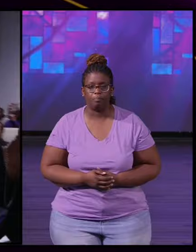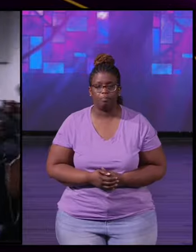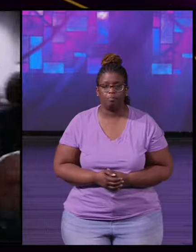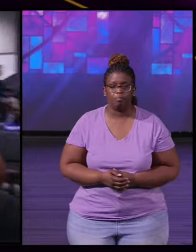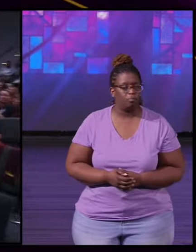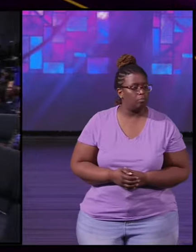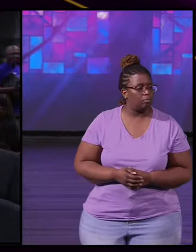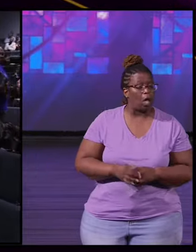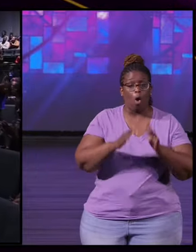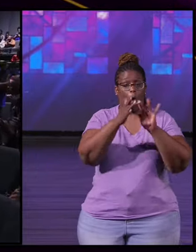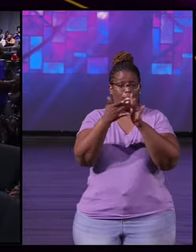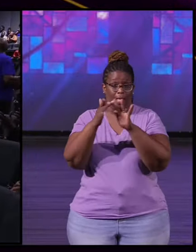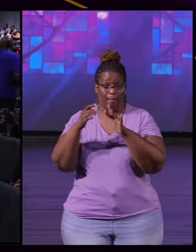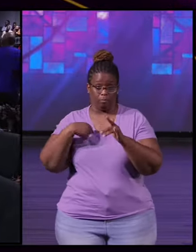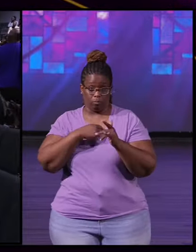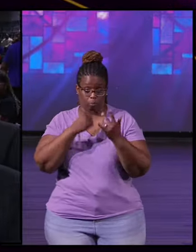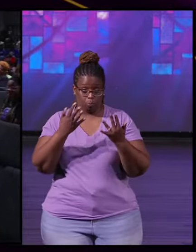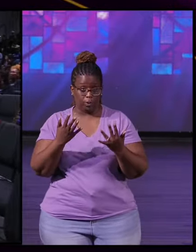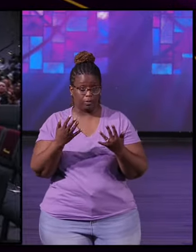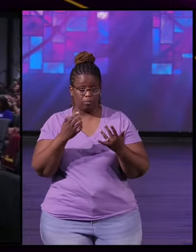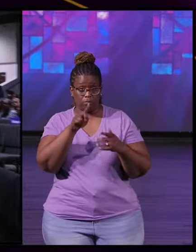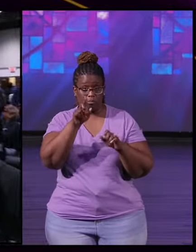East City Campus, we're waiting on you.